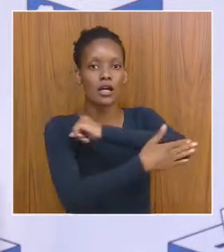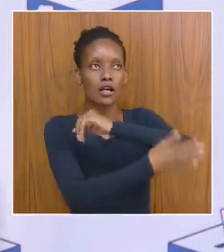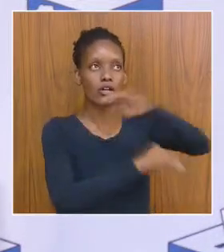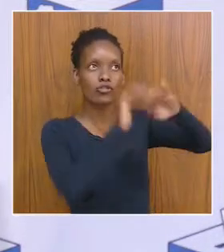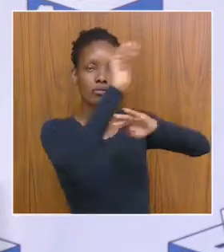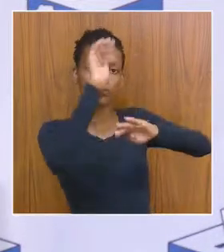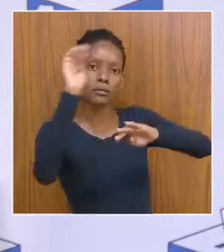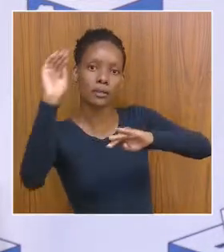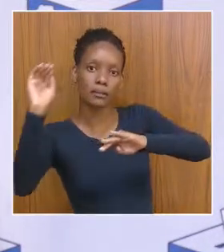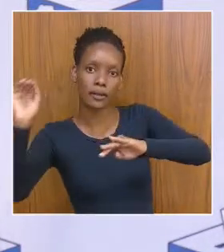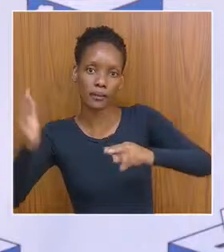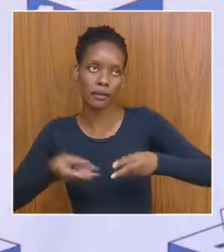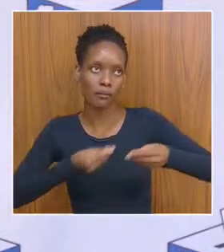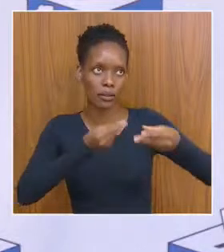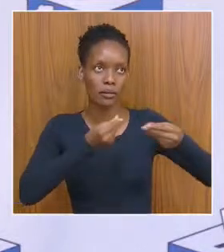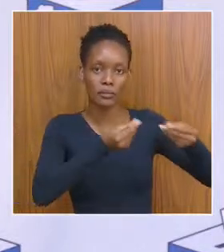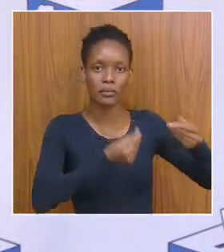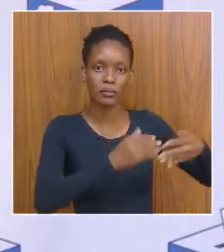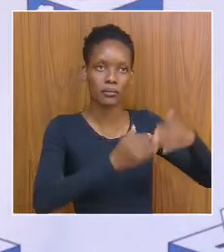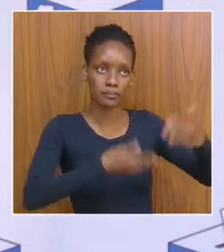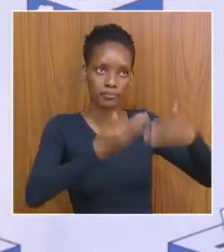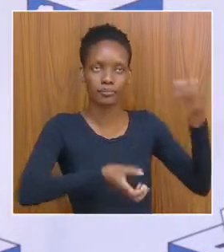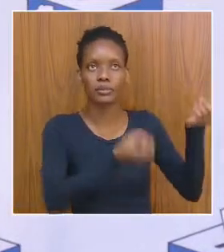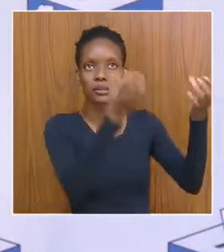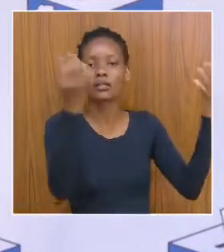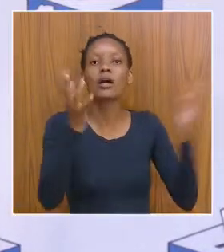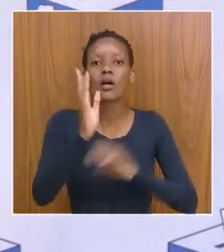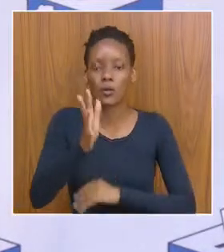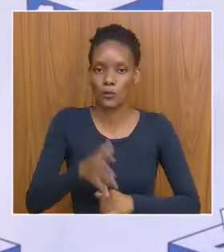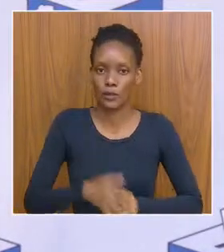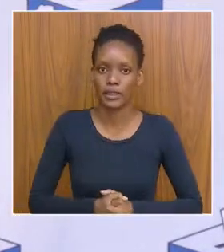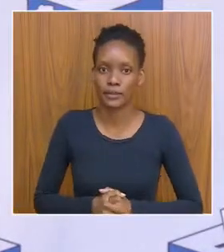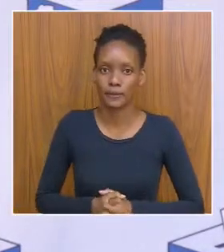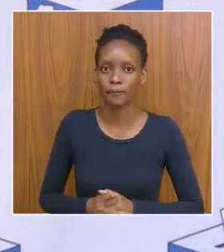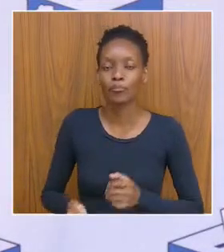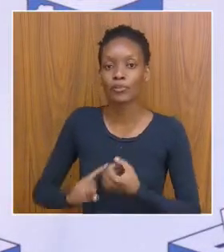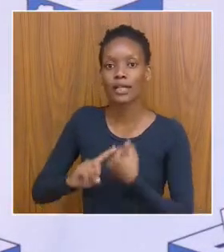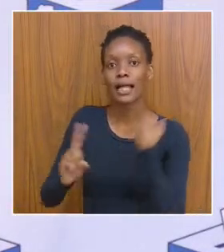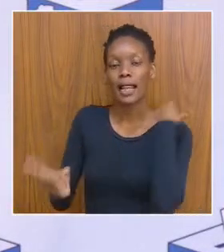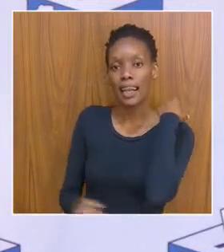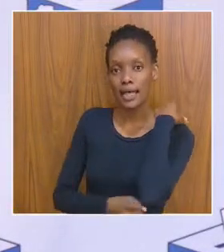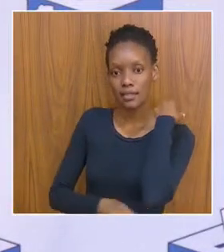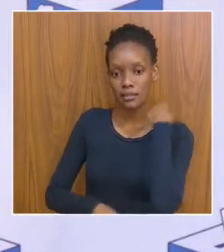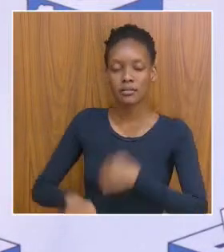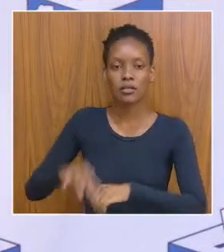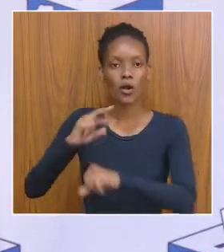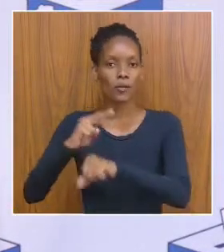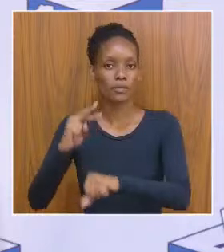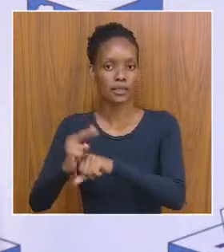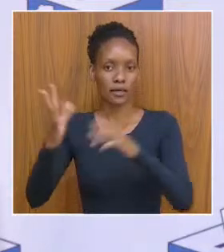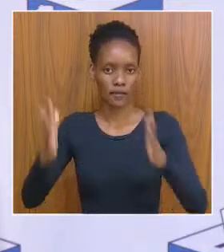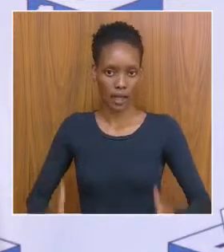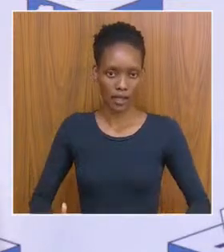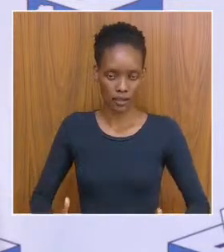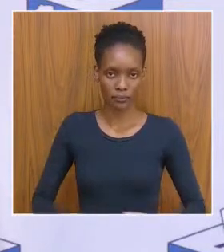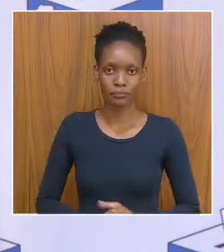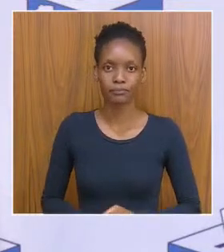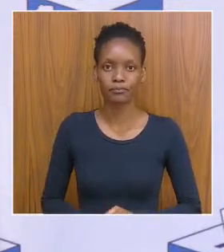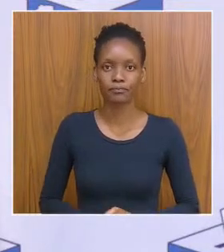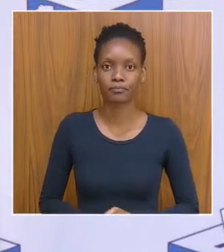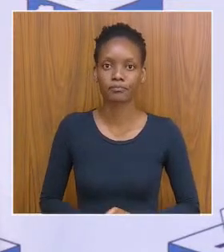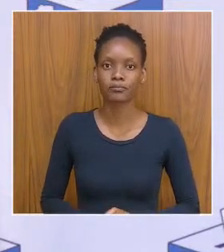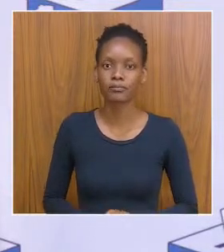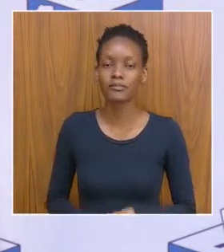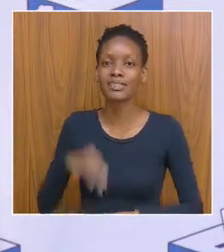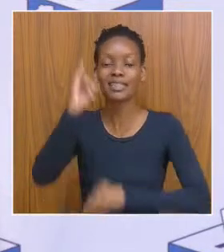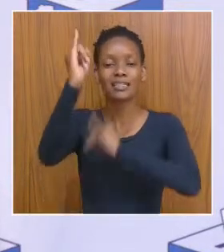stations. The last question related to observers and observer missions. The good